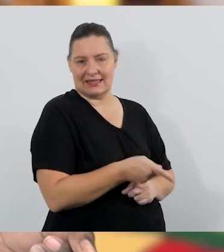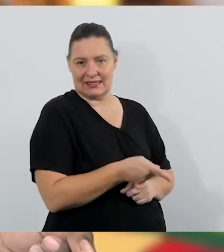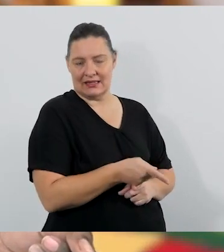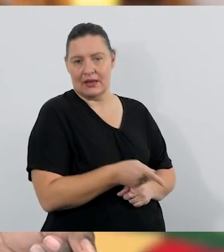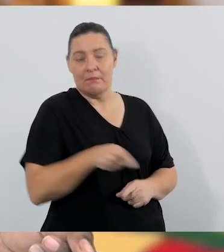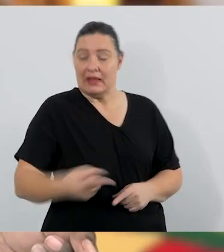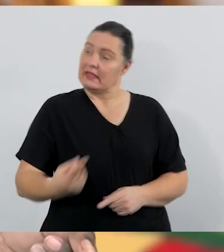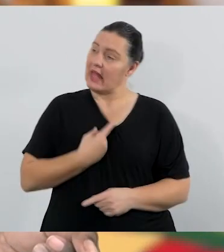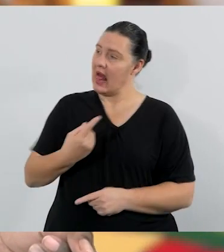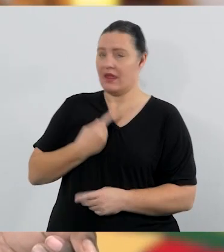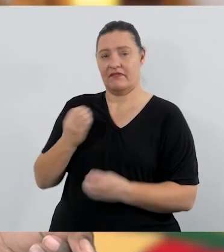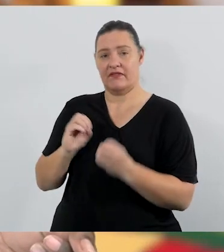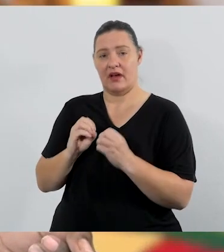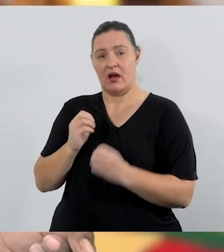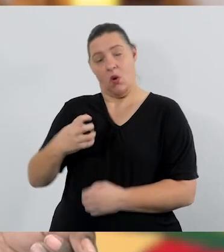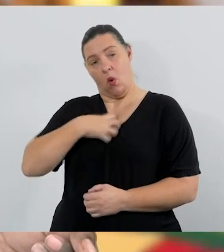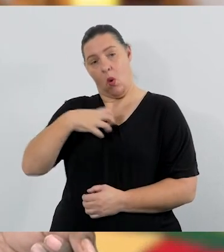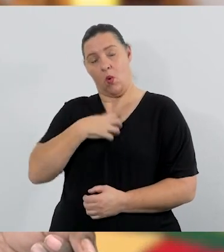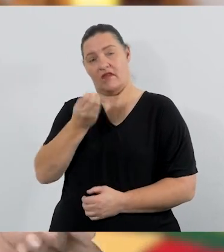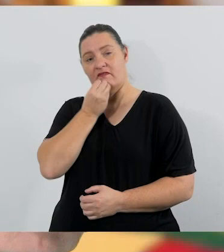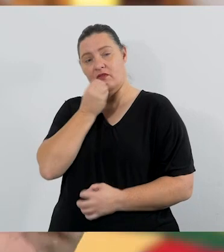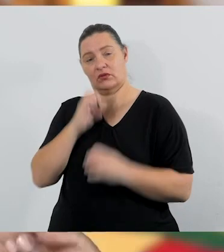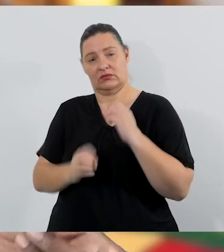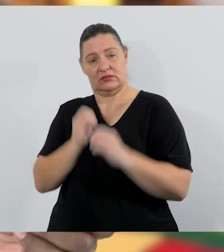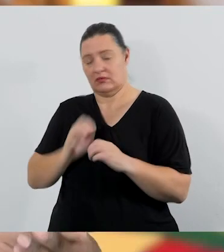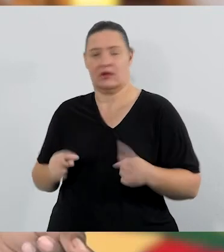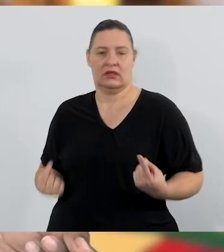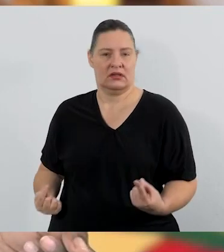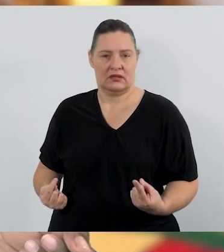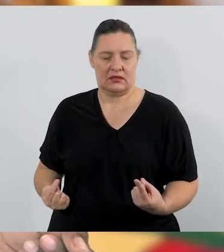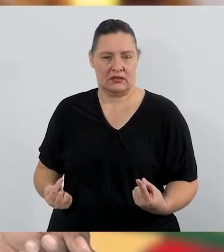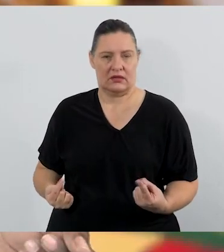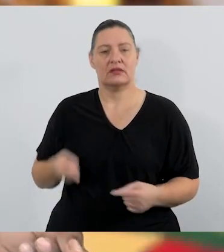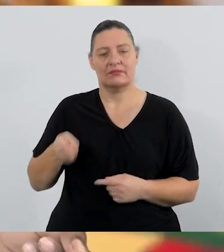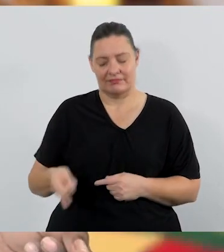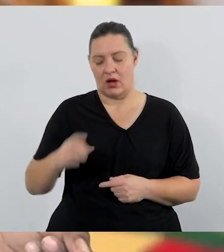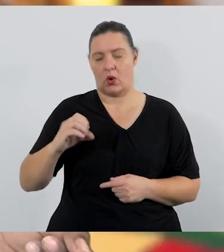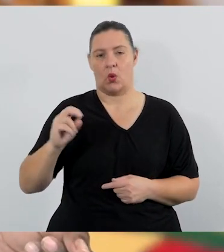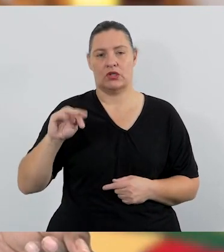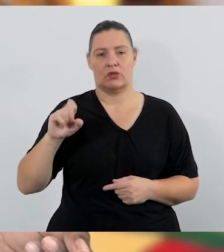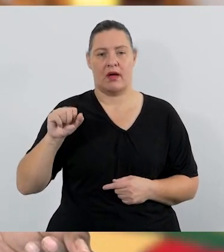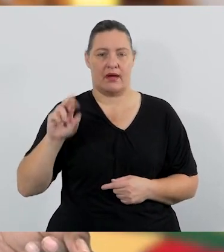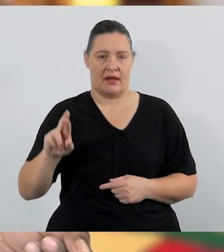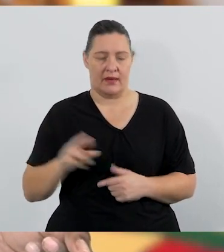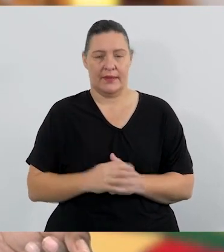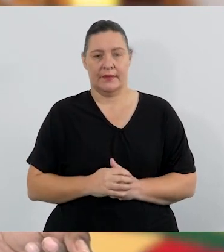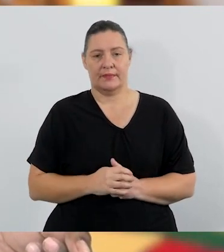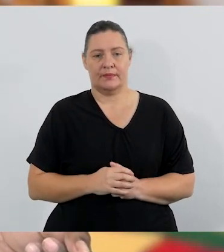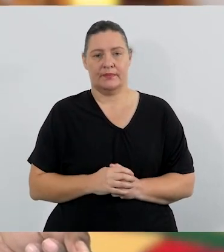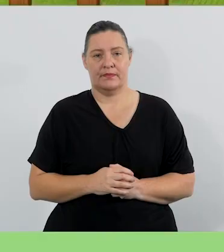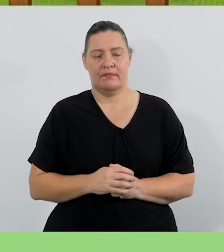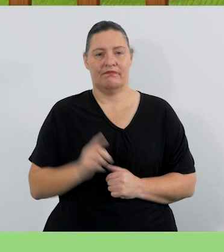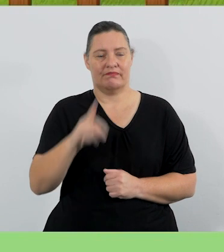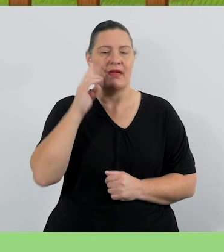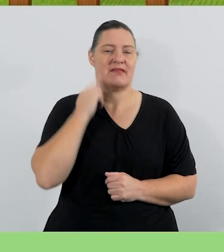organisms, but they cannot make their own food. So we refer to these organisms as consumers.